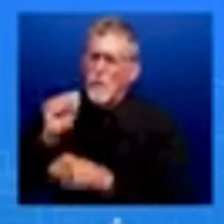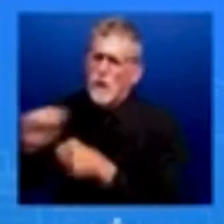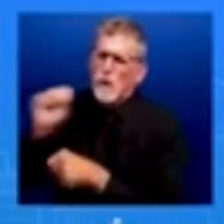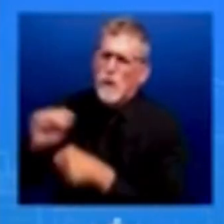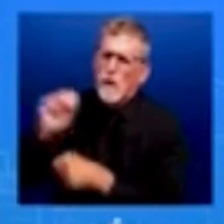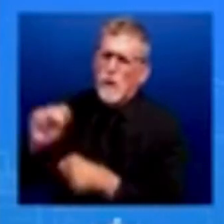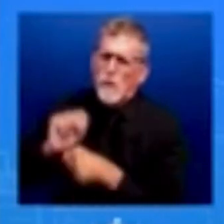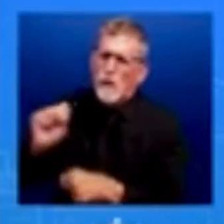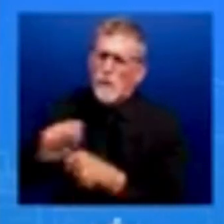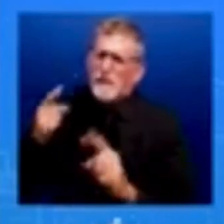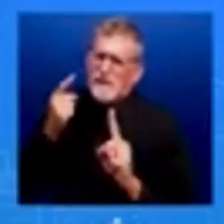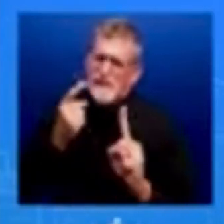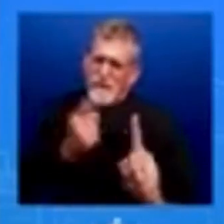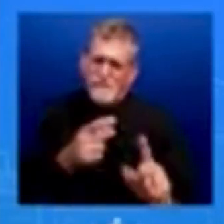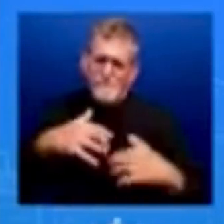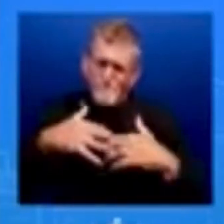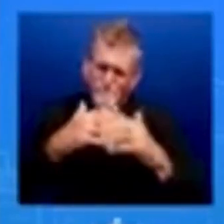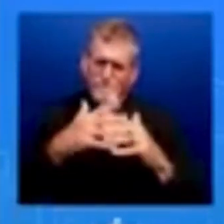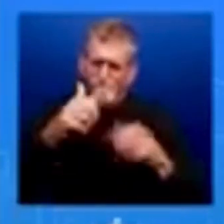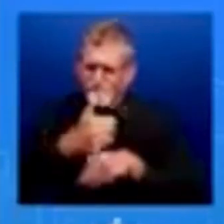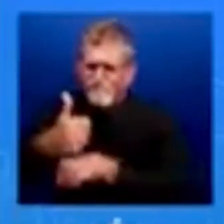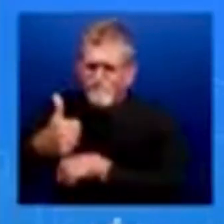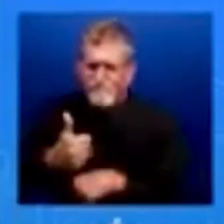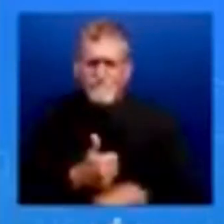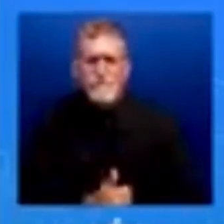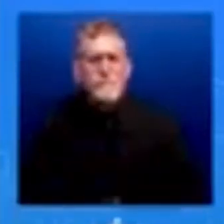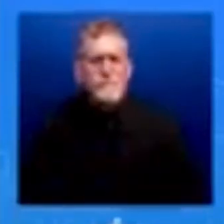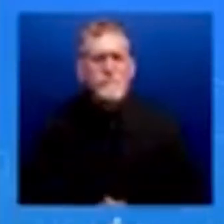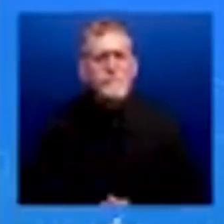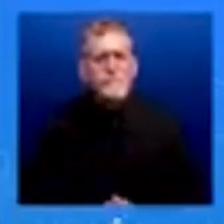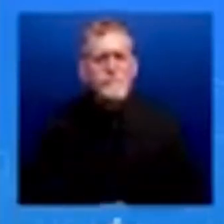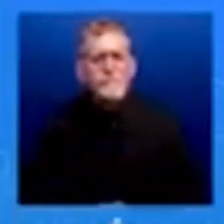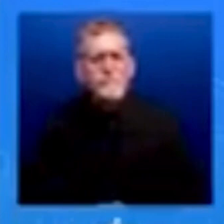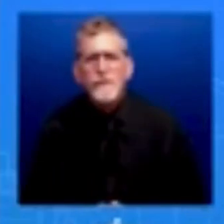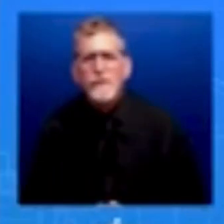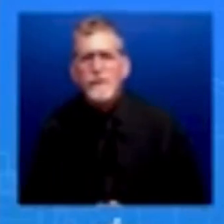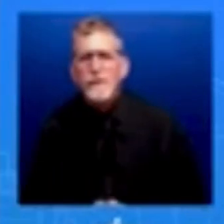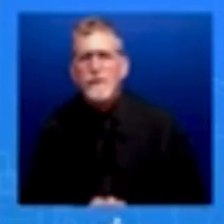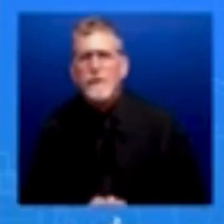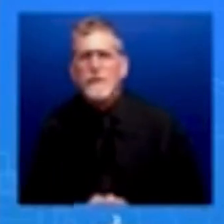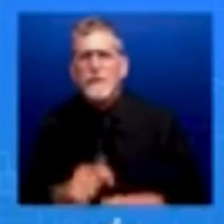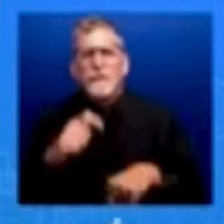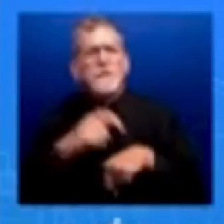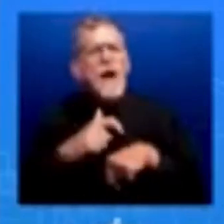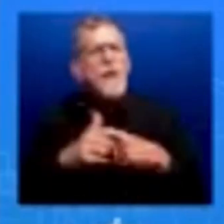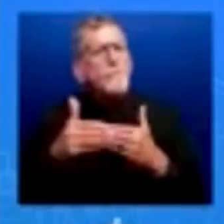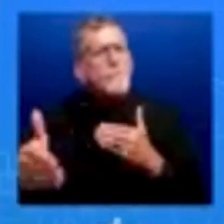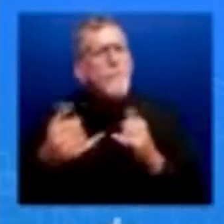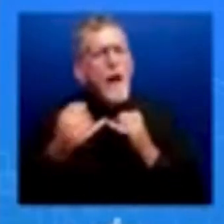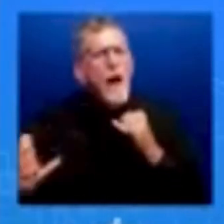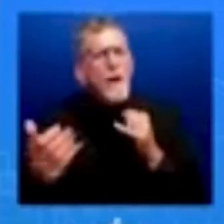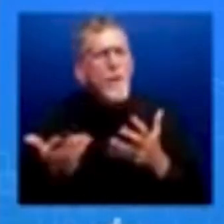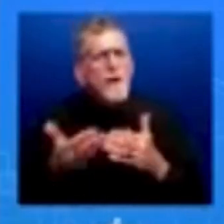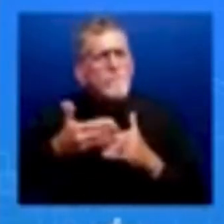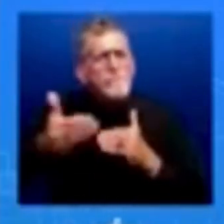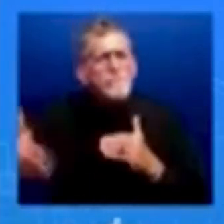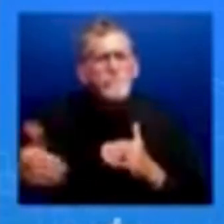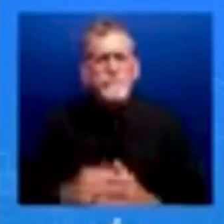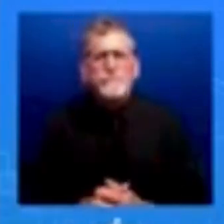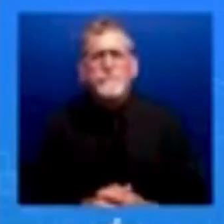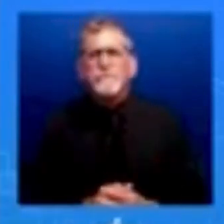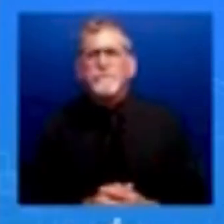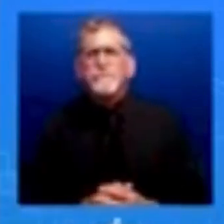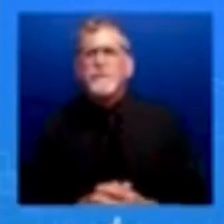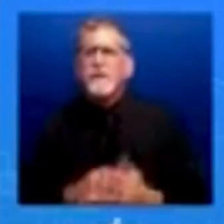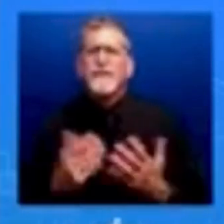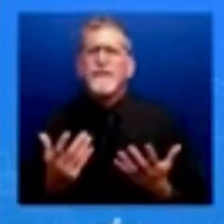no timeline on how much time? I don't have a timeline. But again, it's we understood that OSHA, there's going to be some additional step to get there.